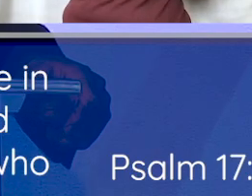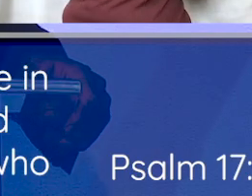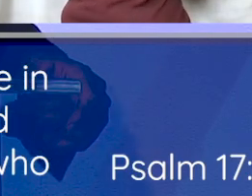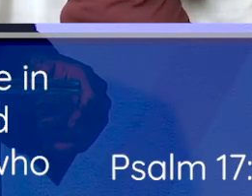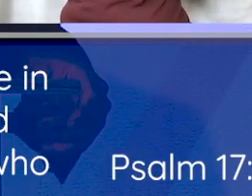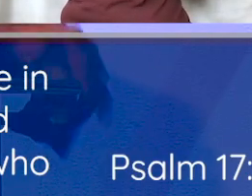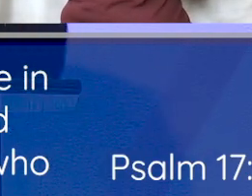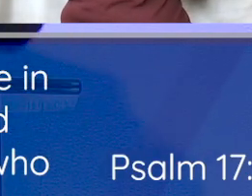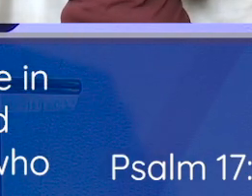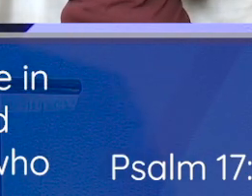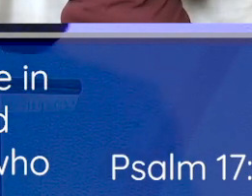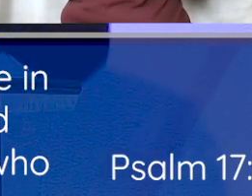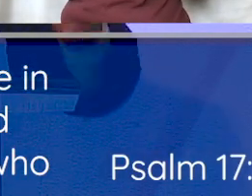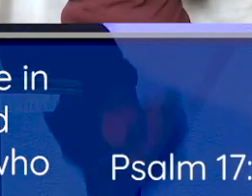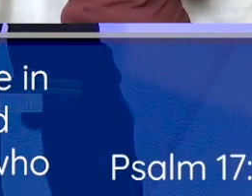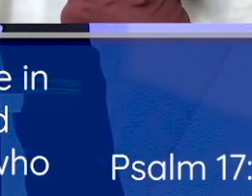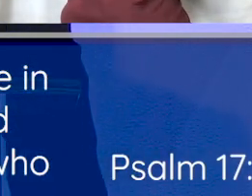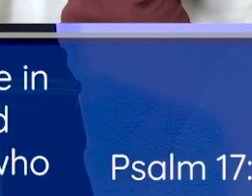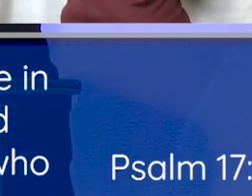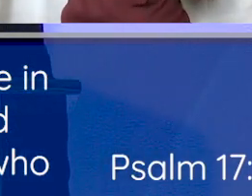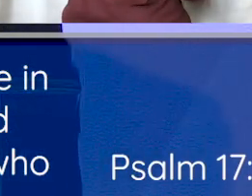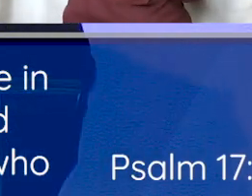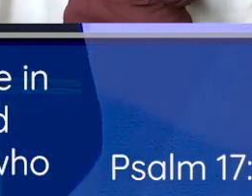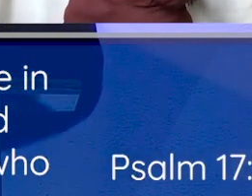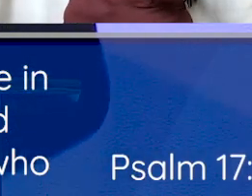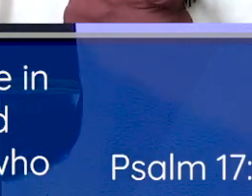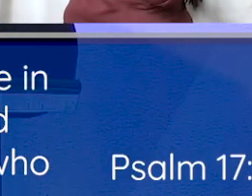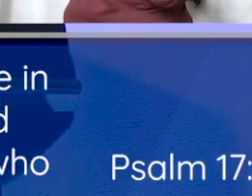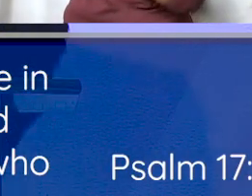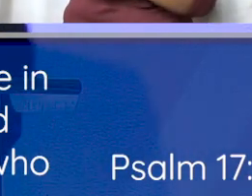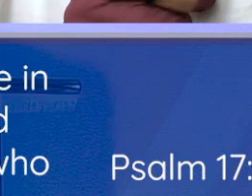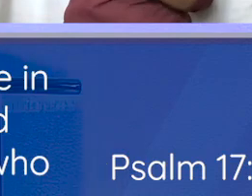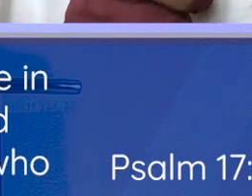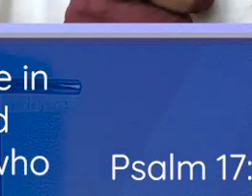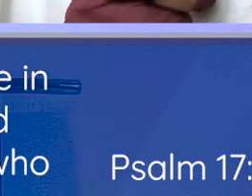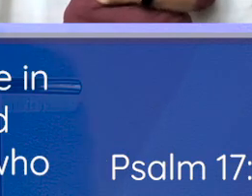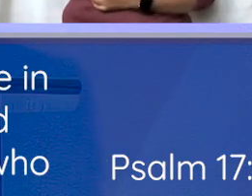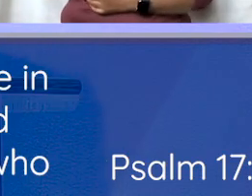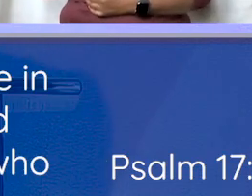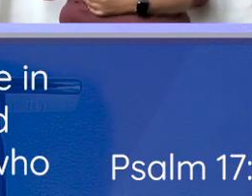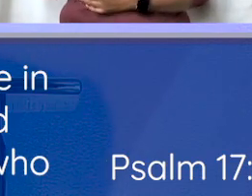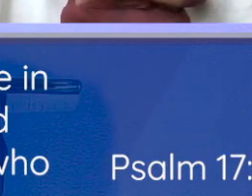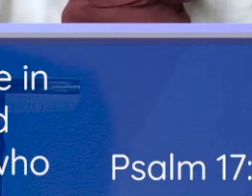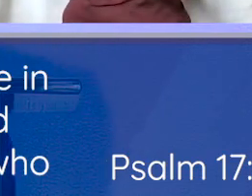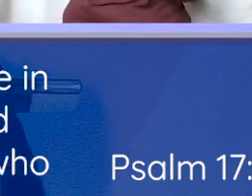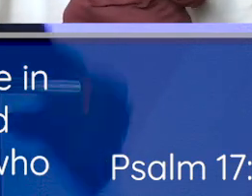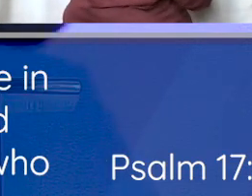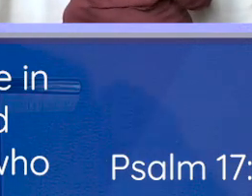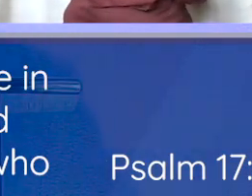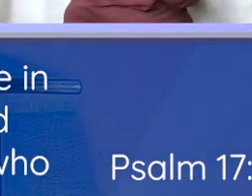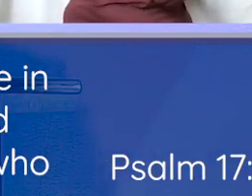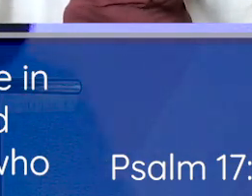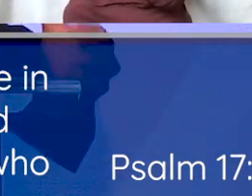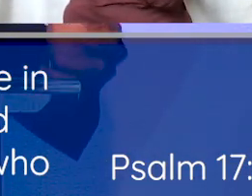Lord, as the apple of your eye. Hide me in the shadow of your wings from